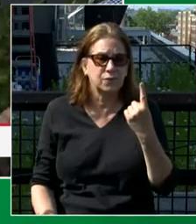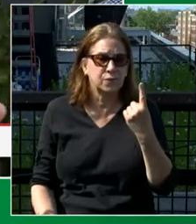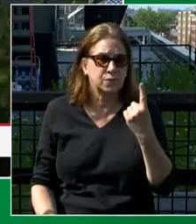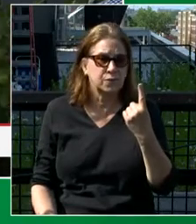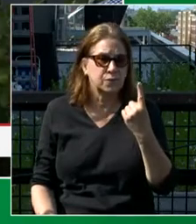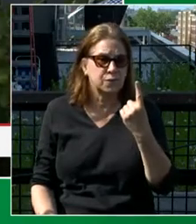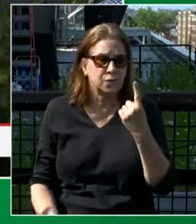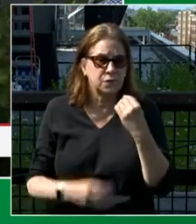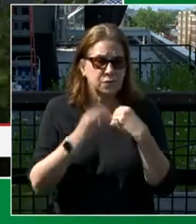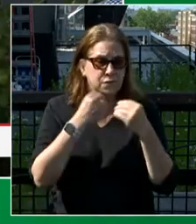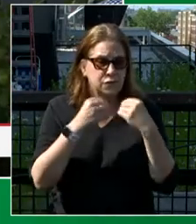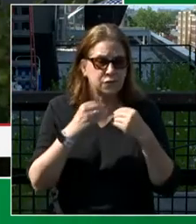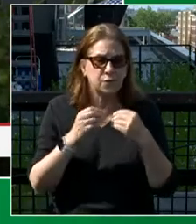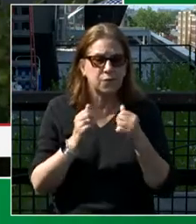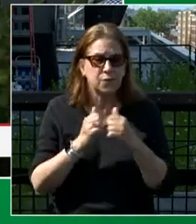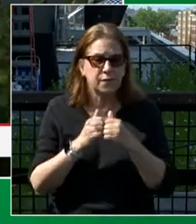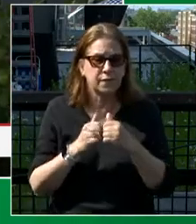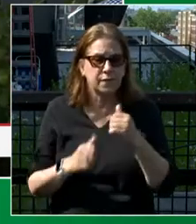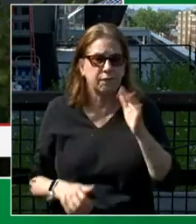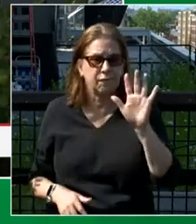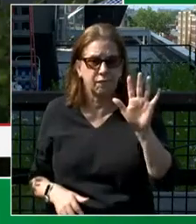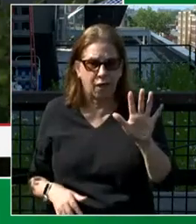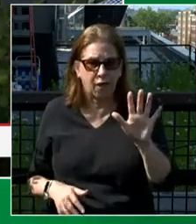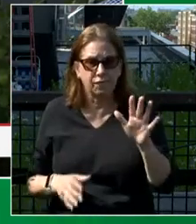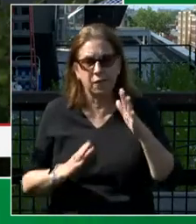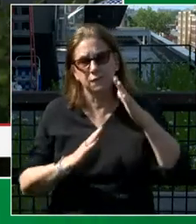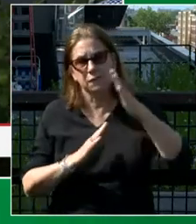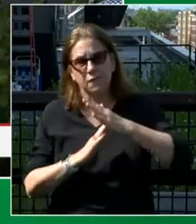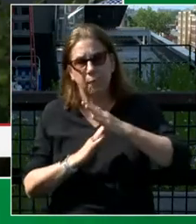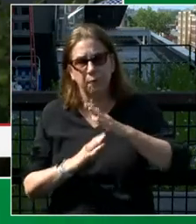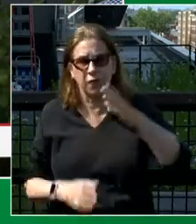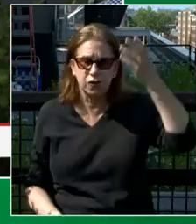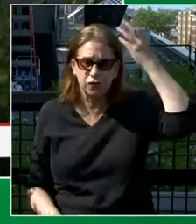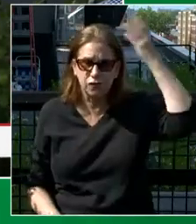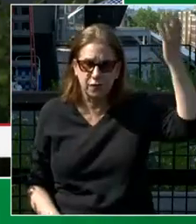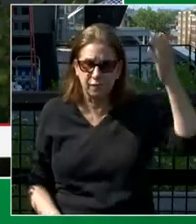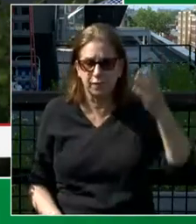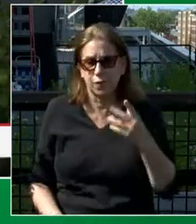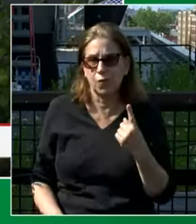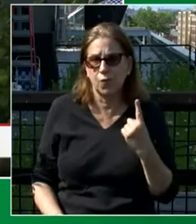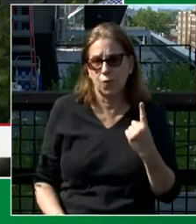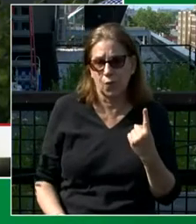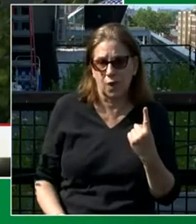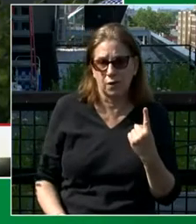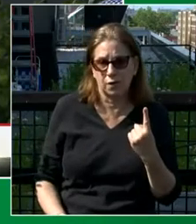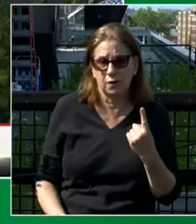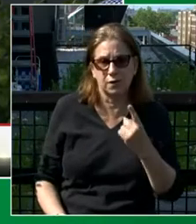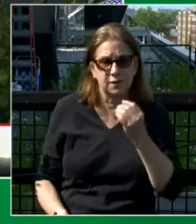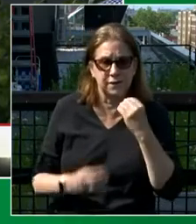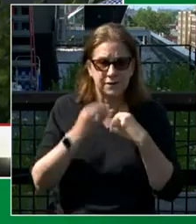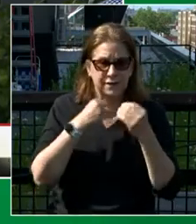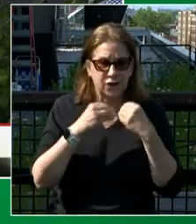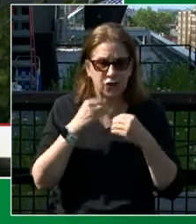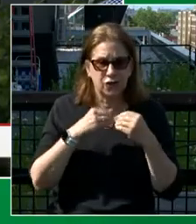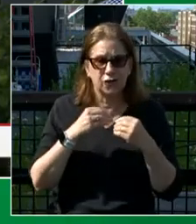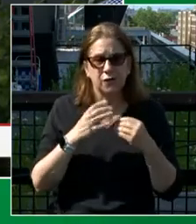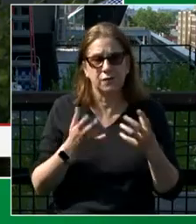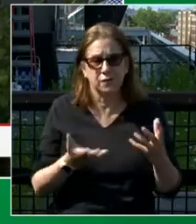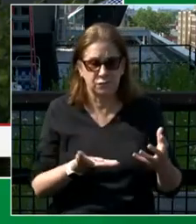and Juan Tang. So it was really just one dinner to raise money to donate to Stop AAPI Hate and Rise Justice